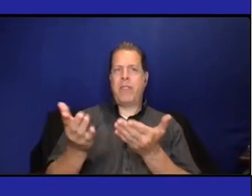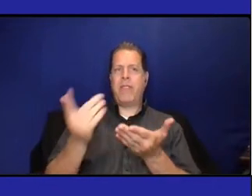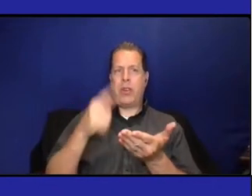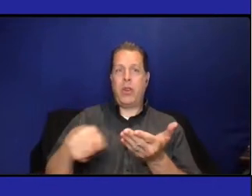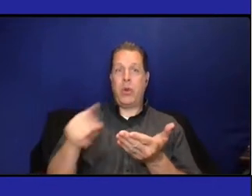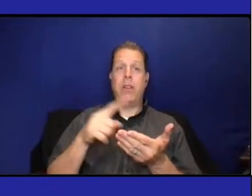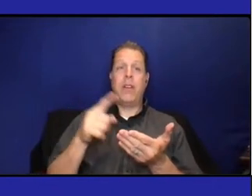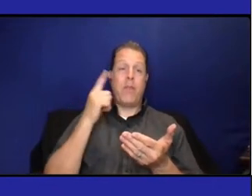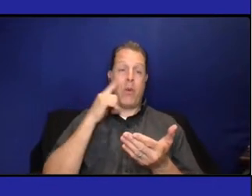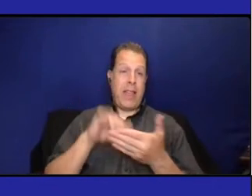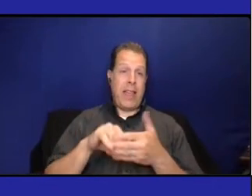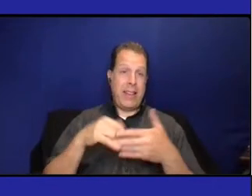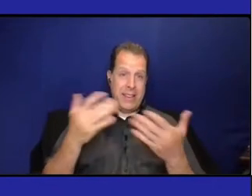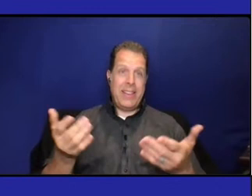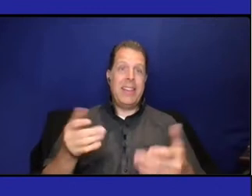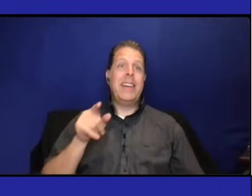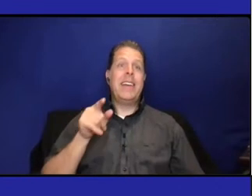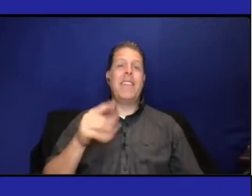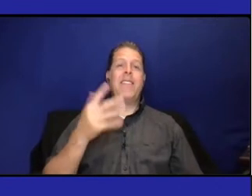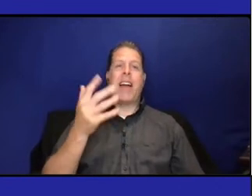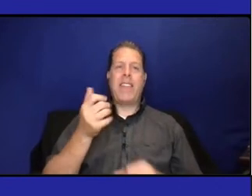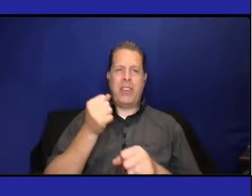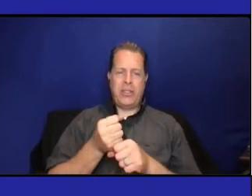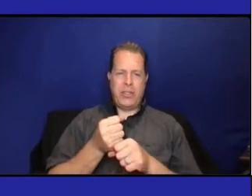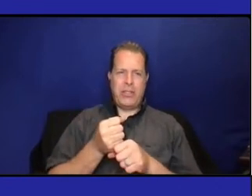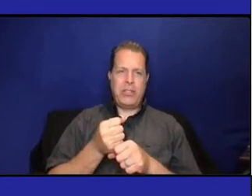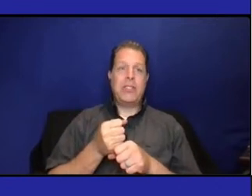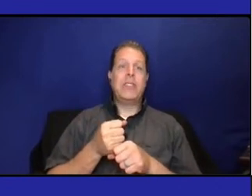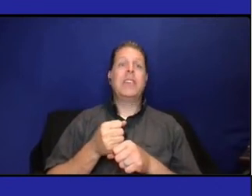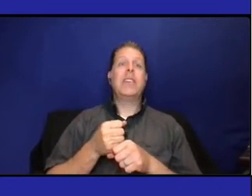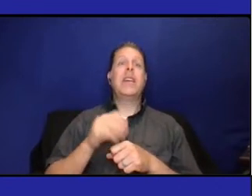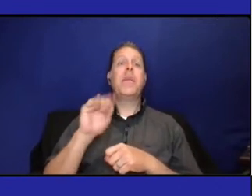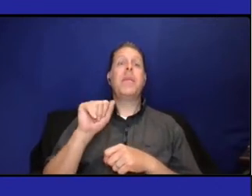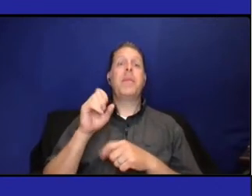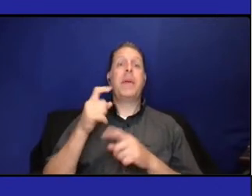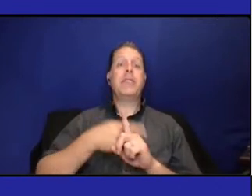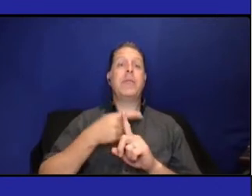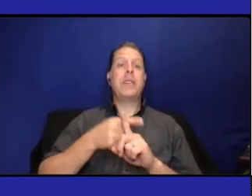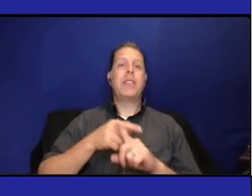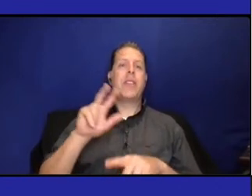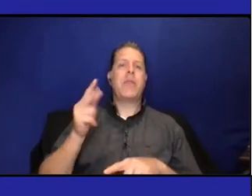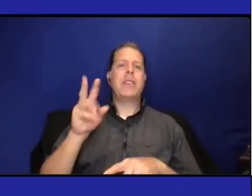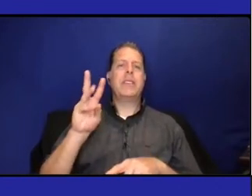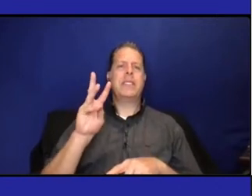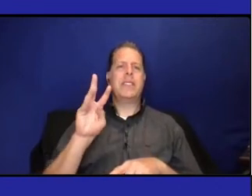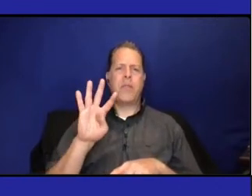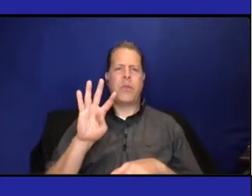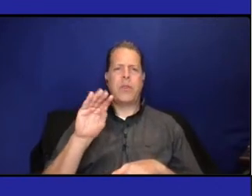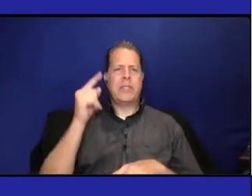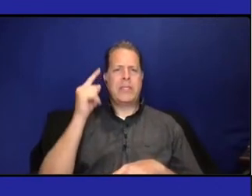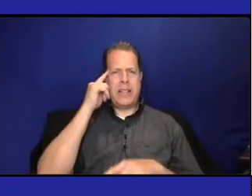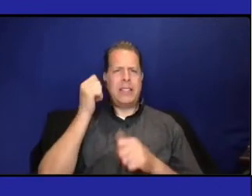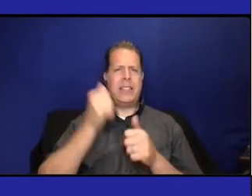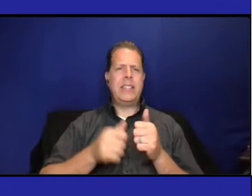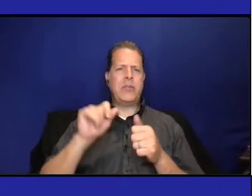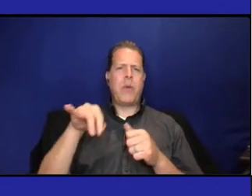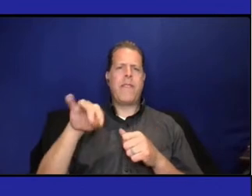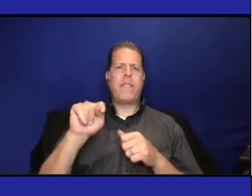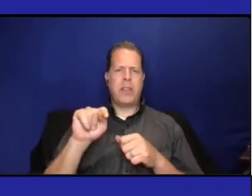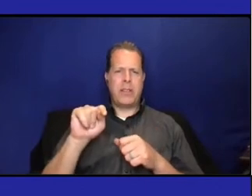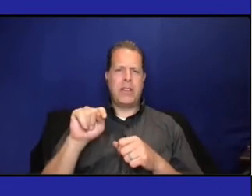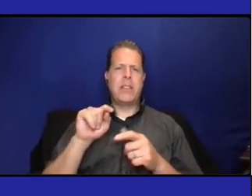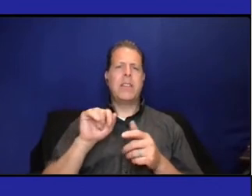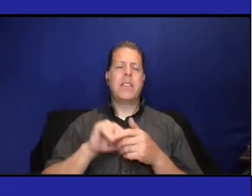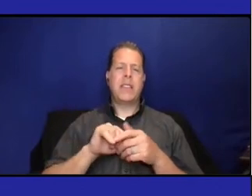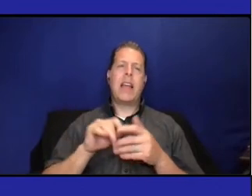The terms are 5 years, with the base rent of $3.64 per square foot. That, of course, is